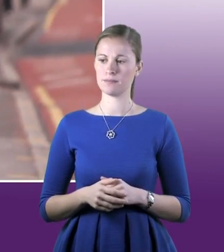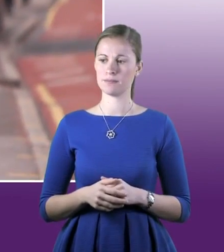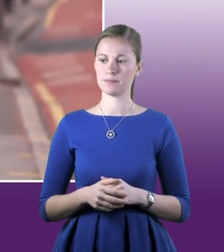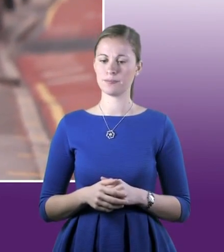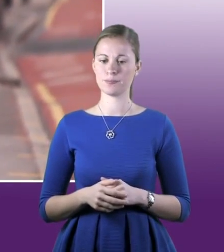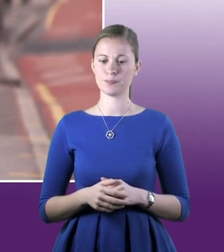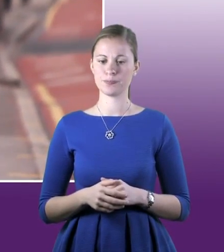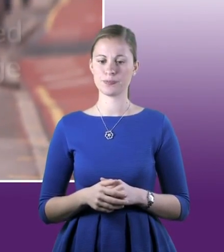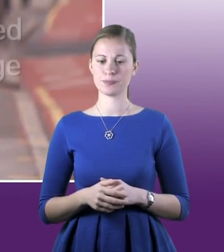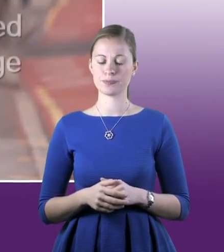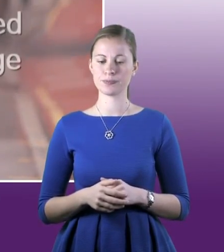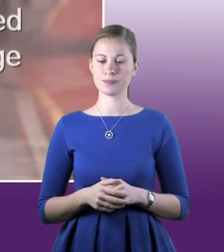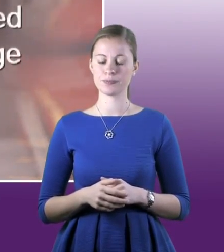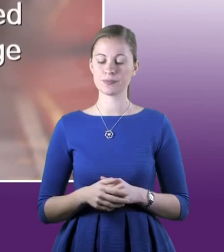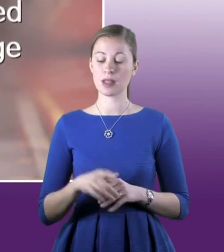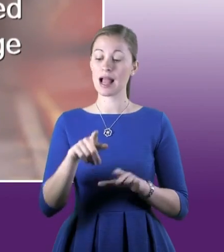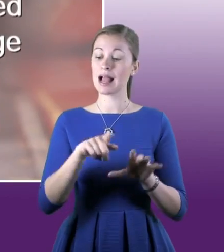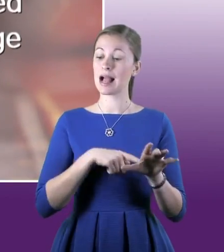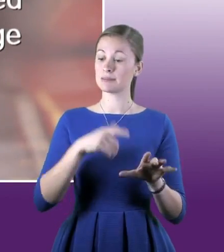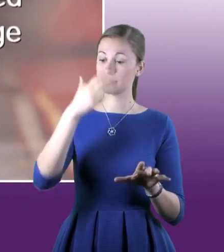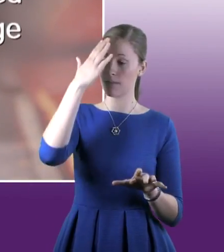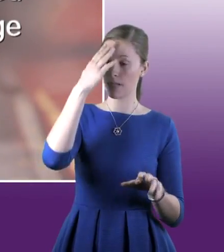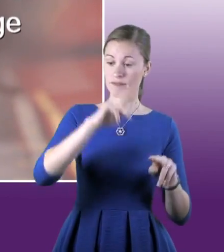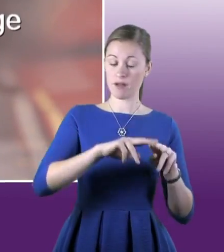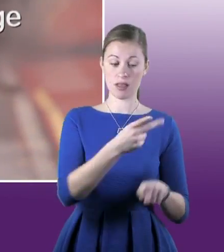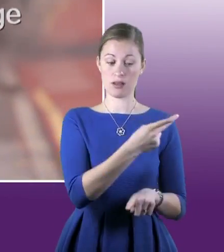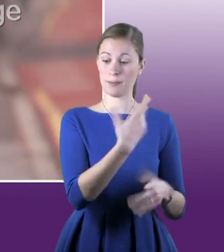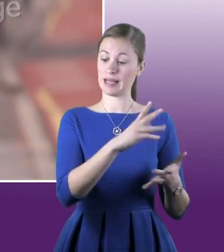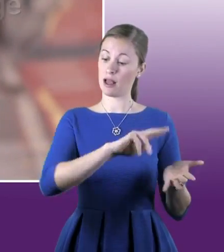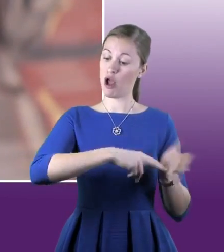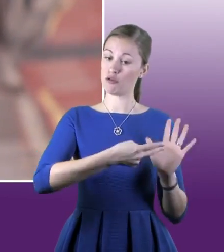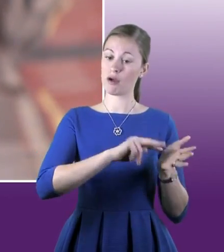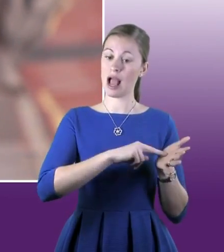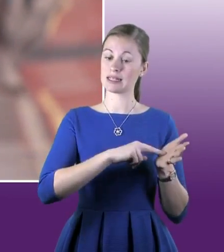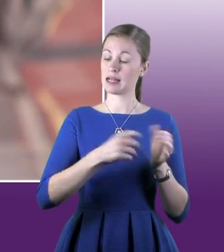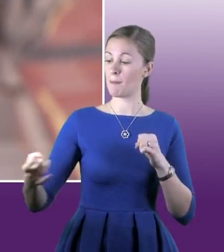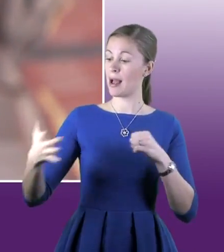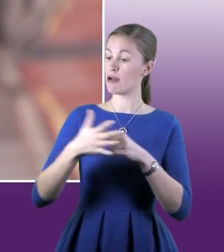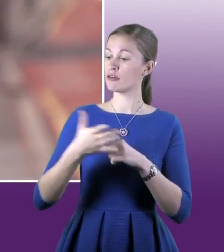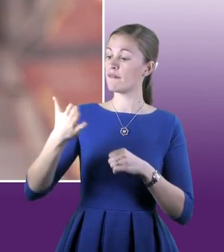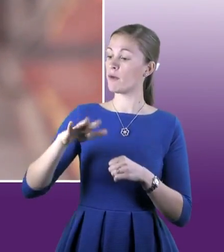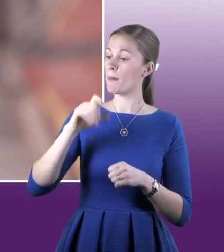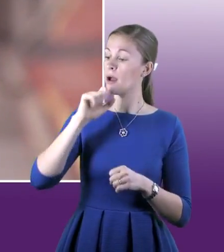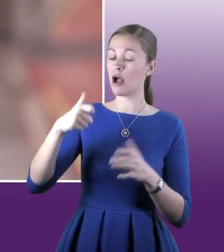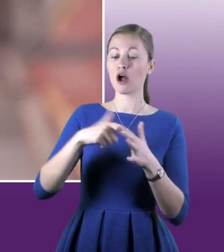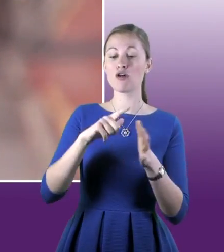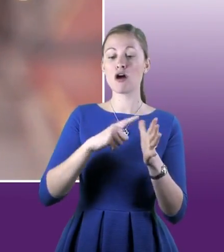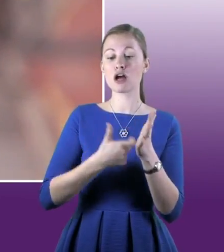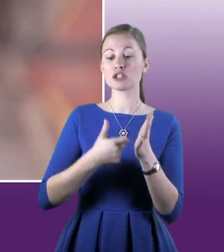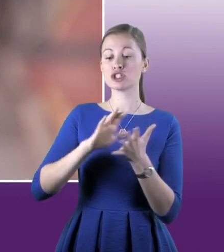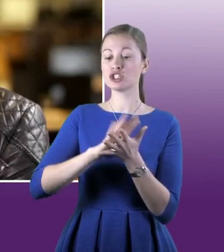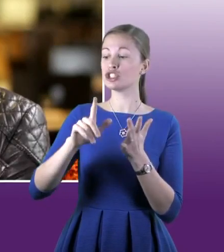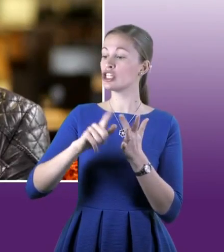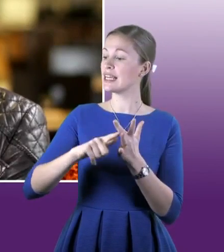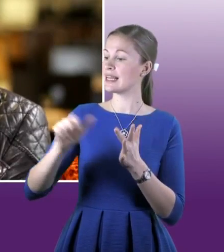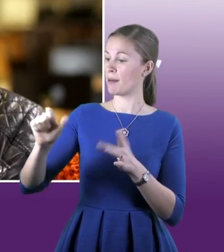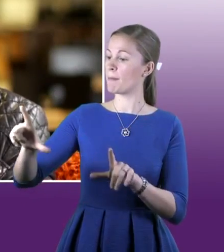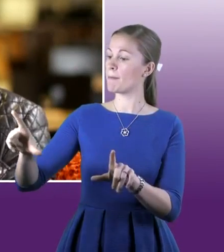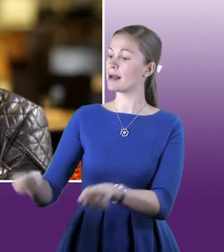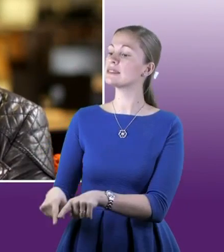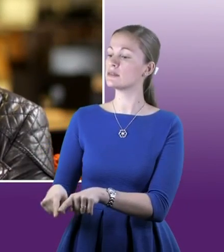Yasmin's mother and father had arranged a marriage for her with a man from Karachi. I was like just shocked. My